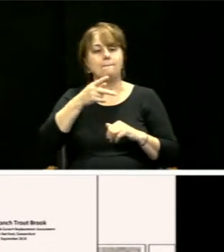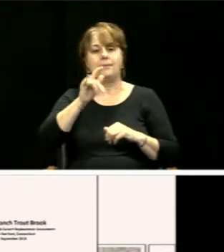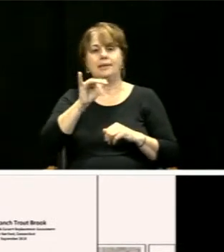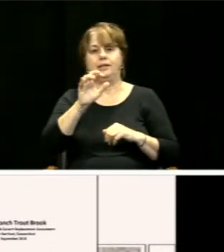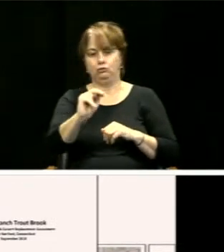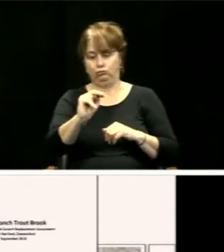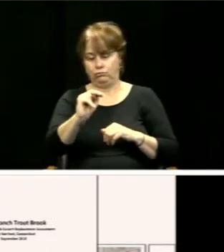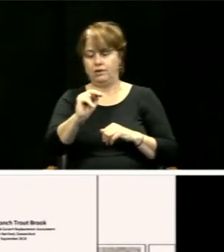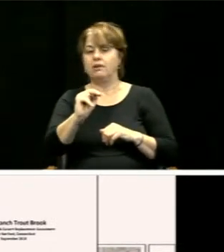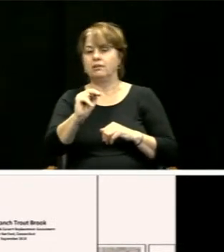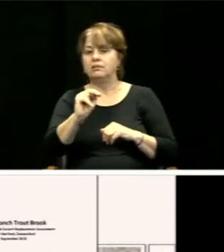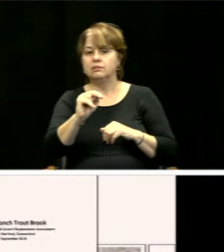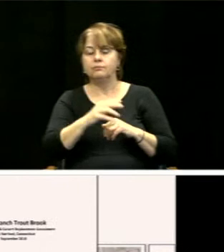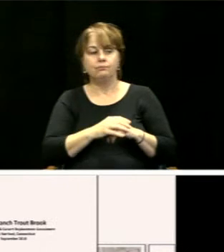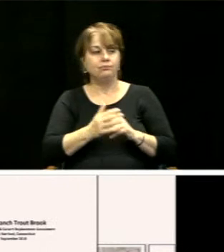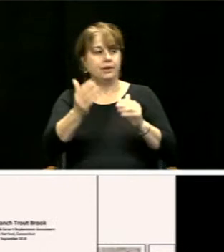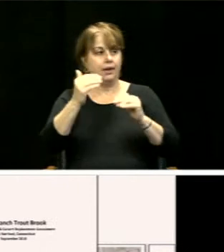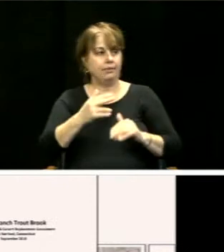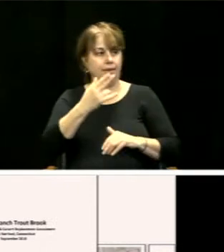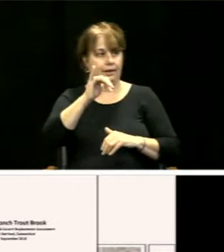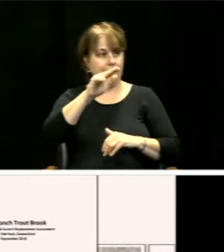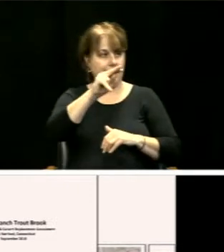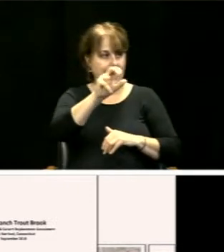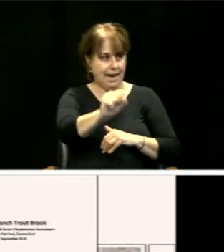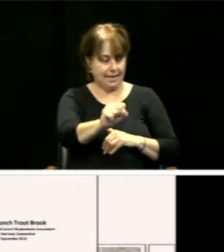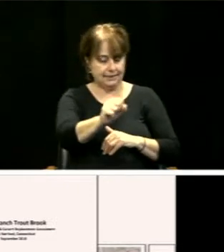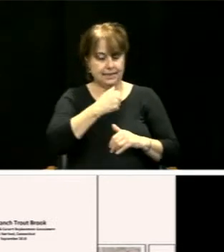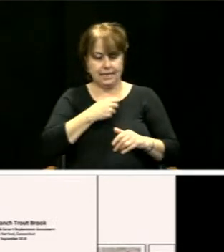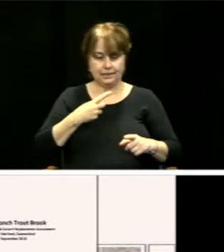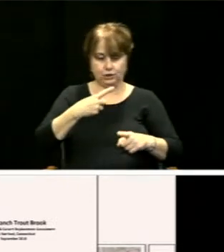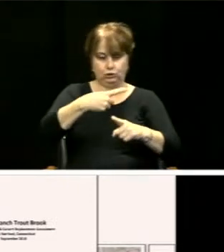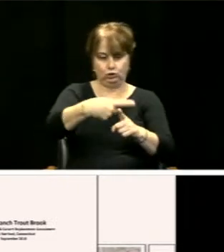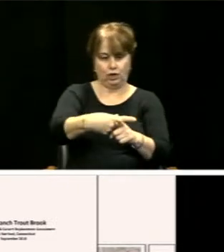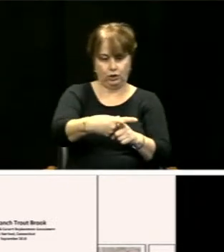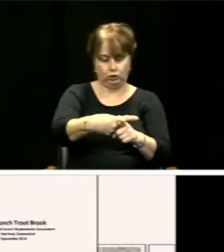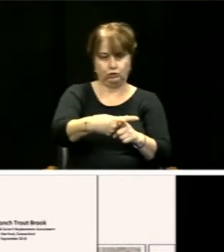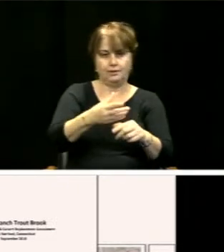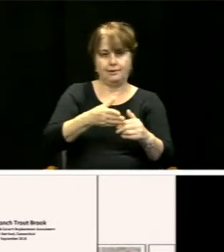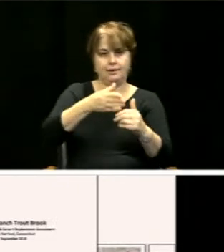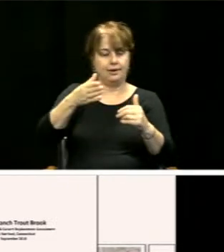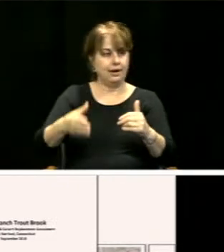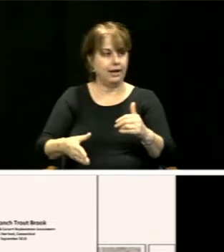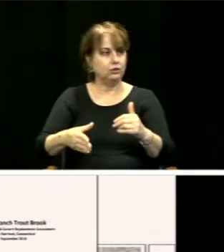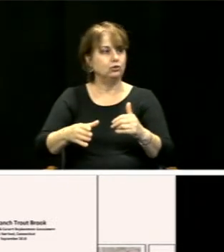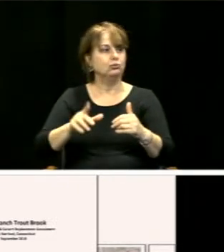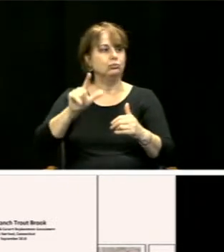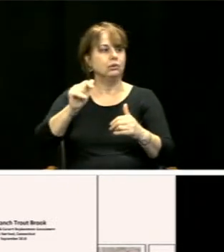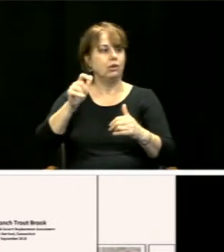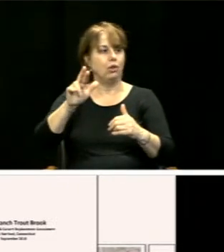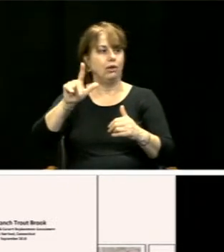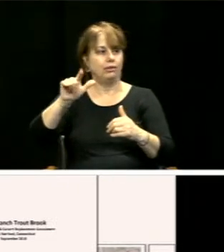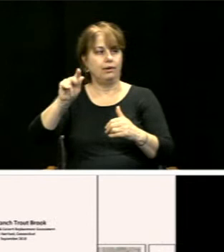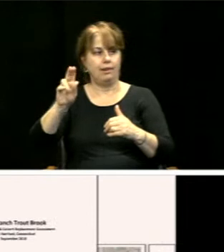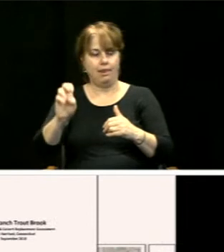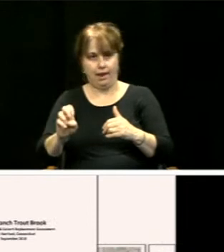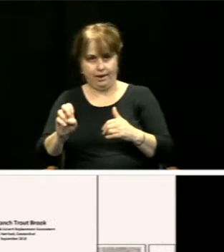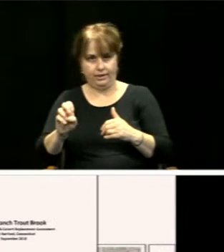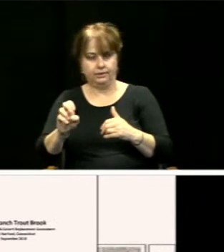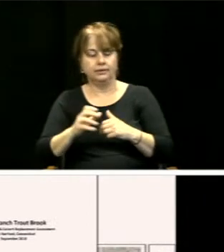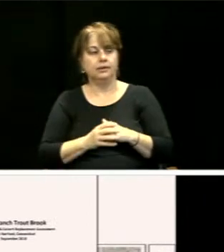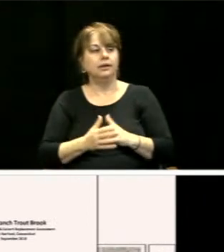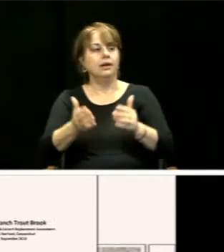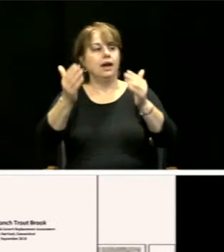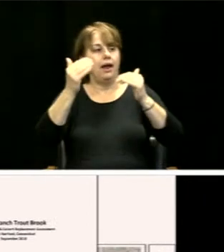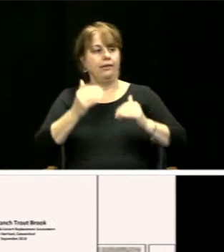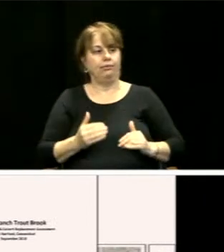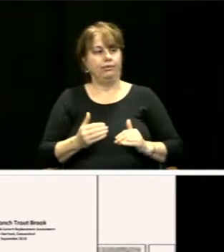there's a Lawler Haynes culvert that has a junction chamber that connects to the Lindy Lane culvert. And then the final